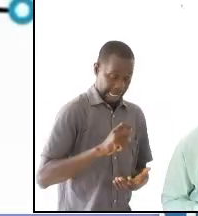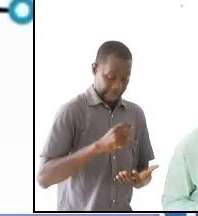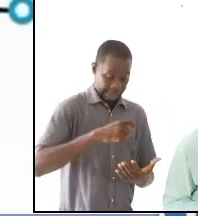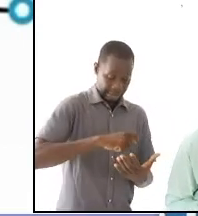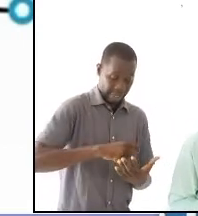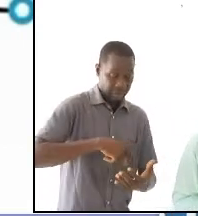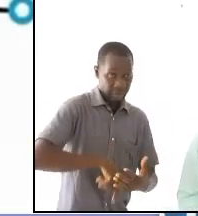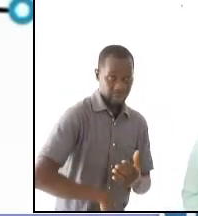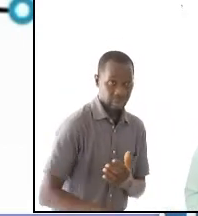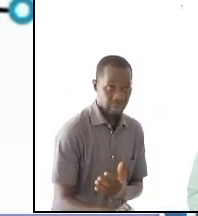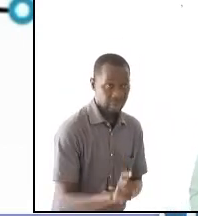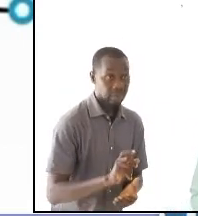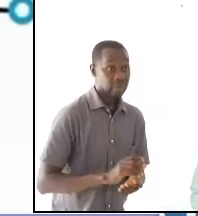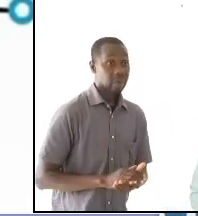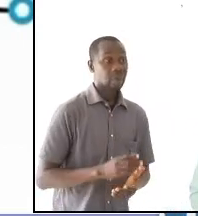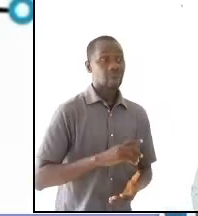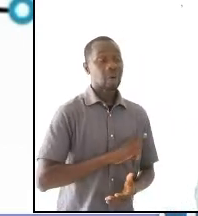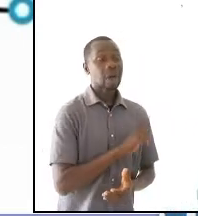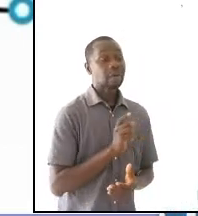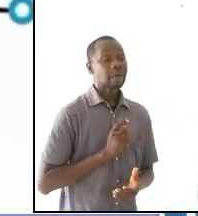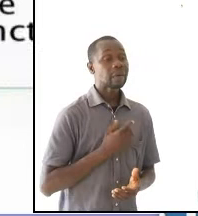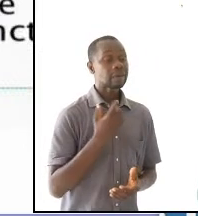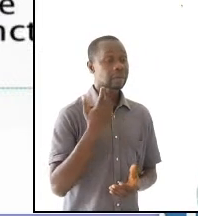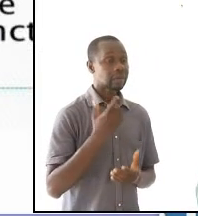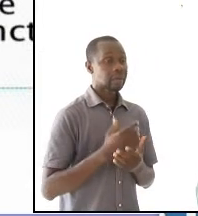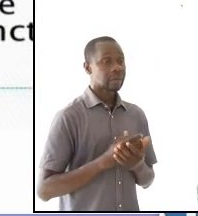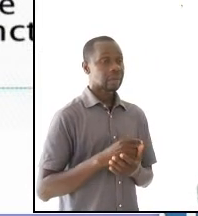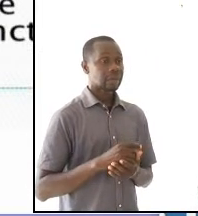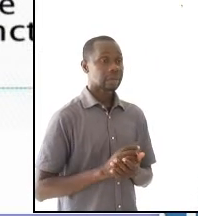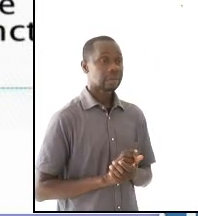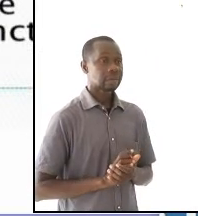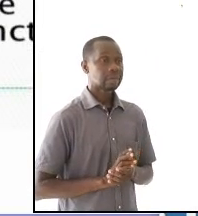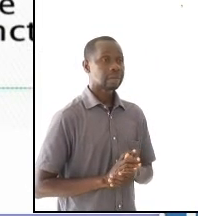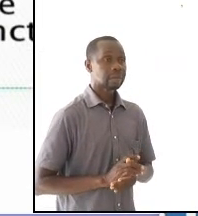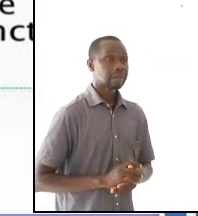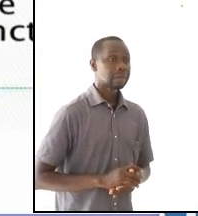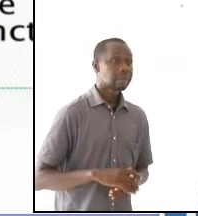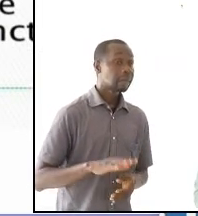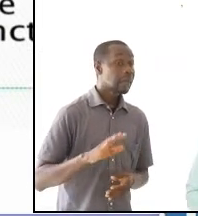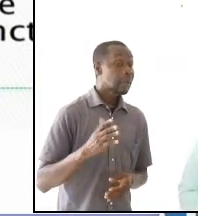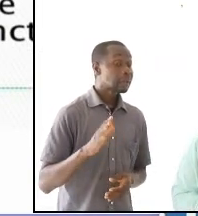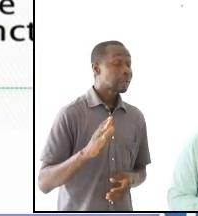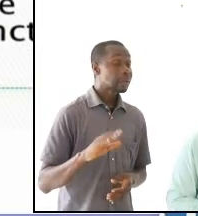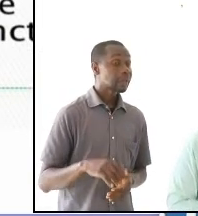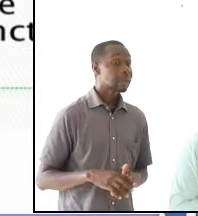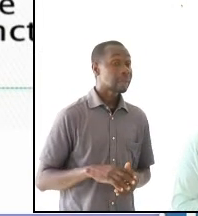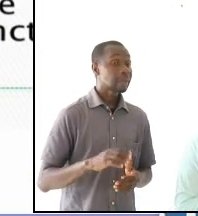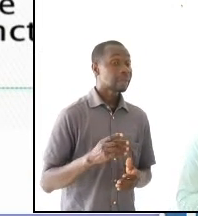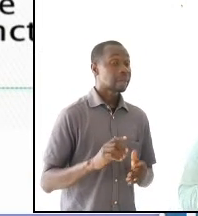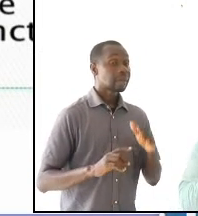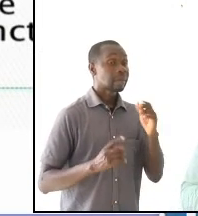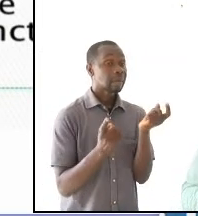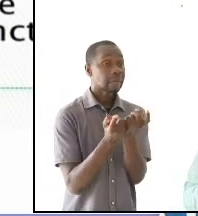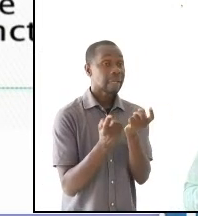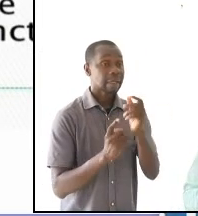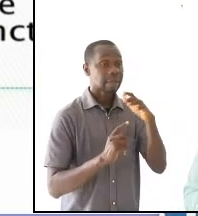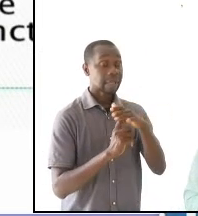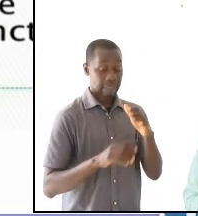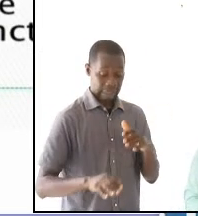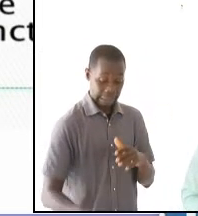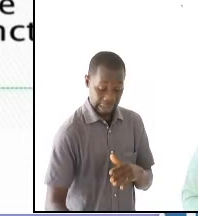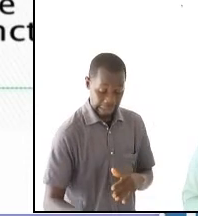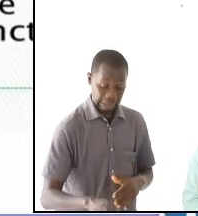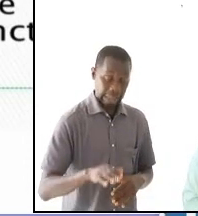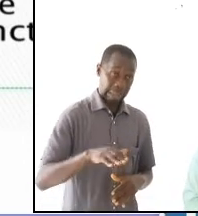they pass through, and of course the vagina. So something very important is the stages in development in